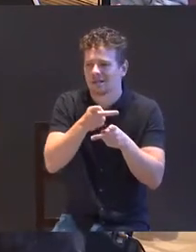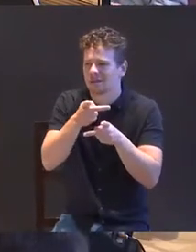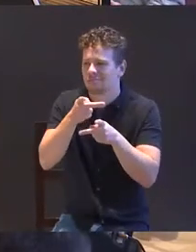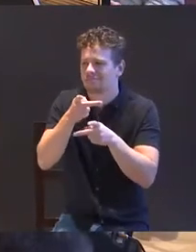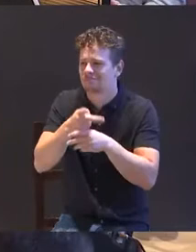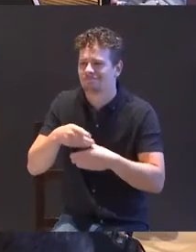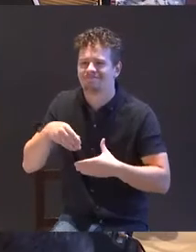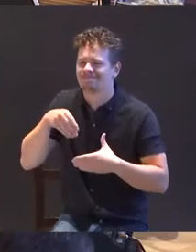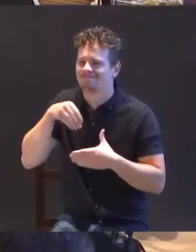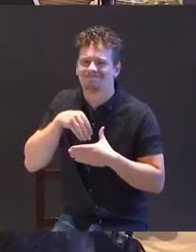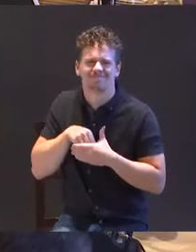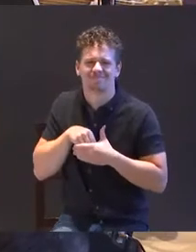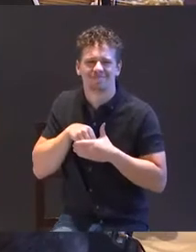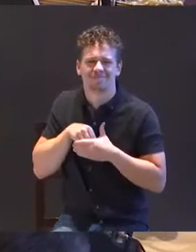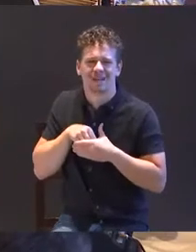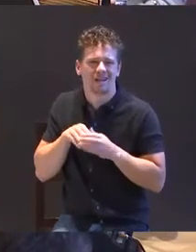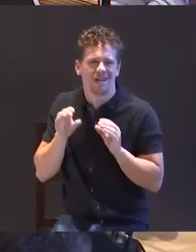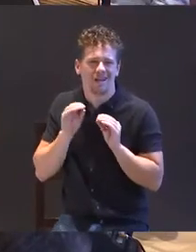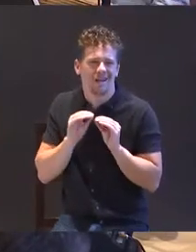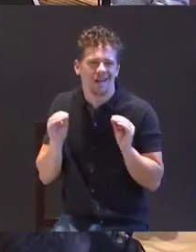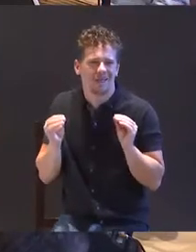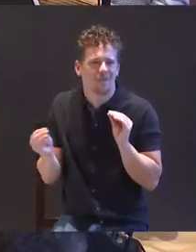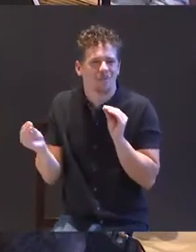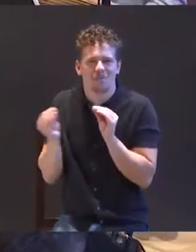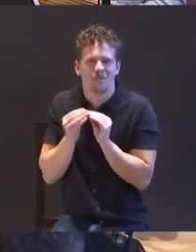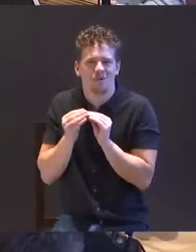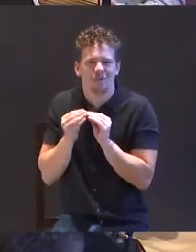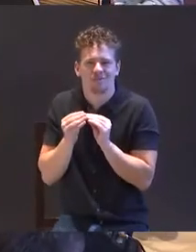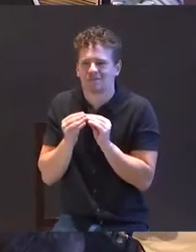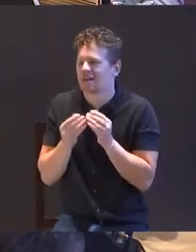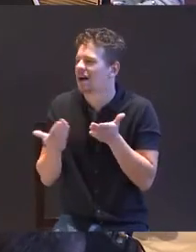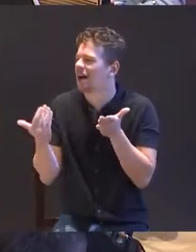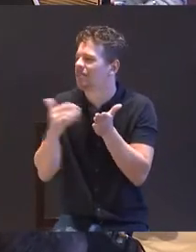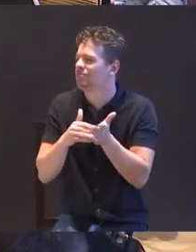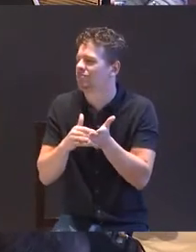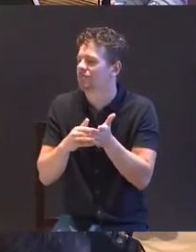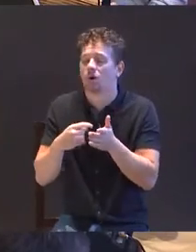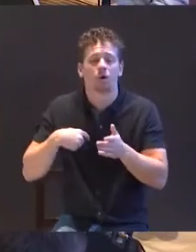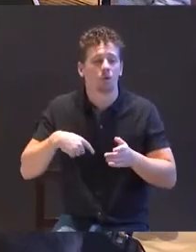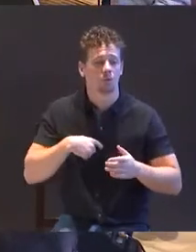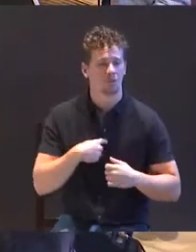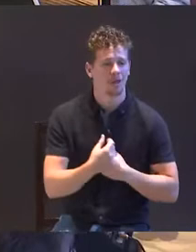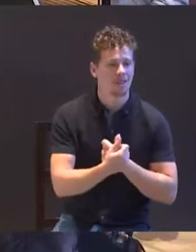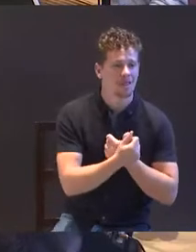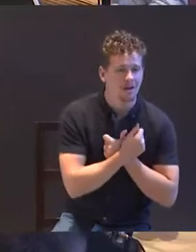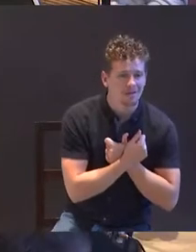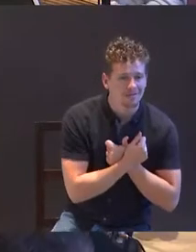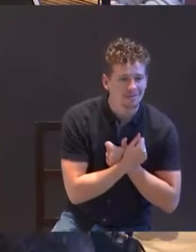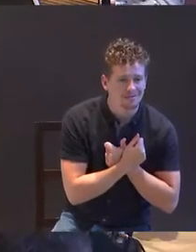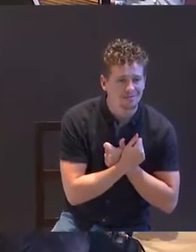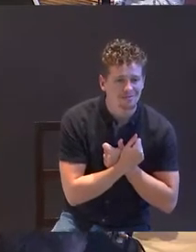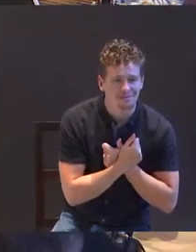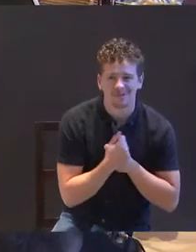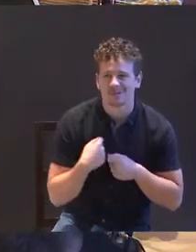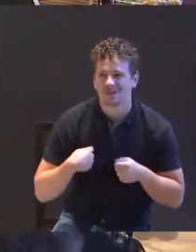nothing more. One more time. We are love. We are one.